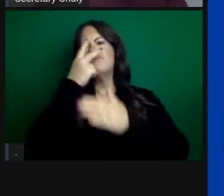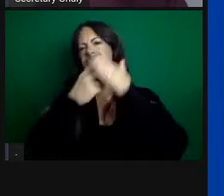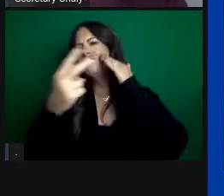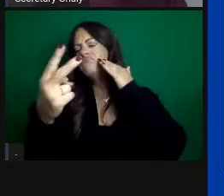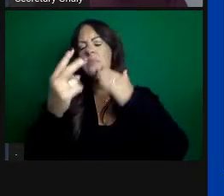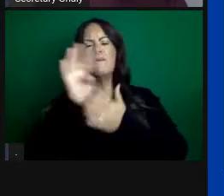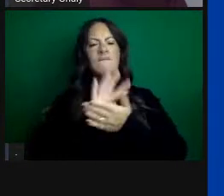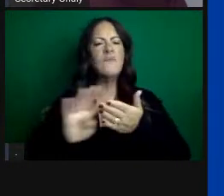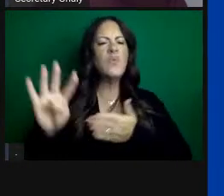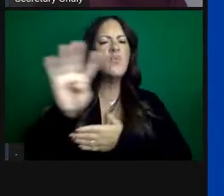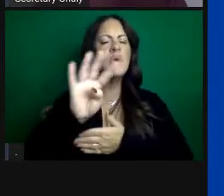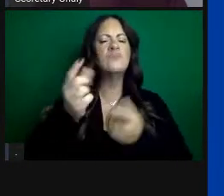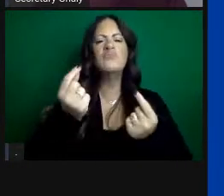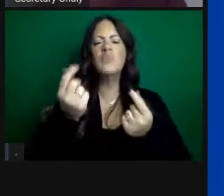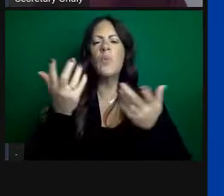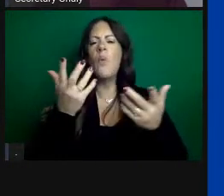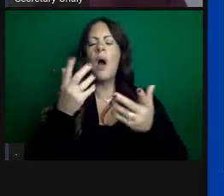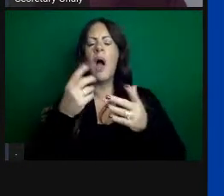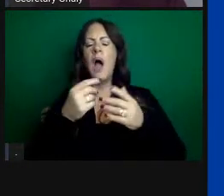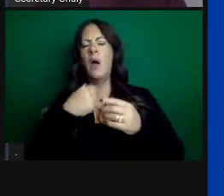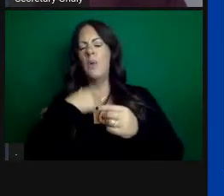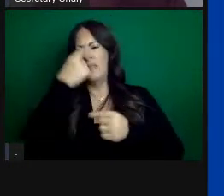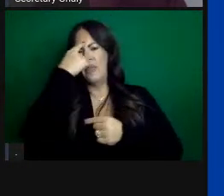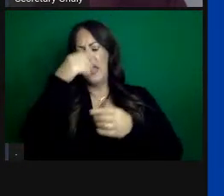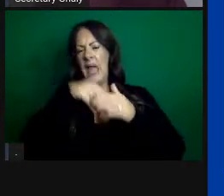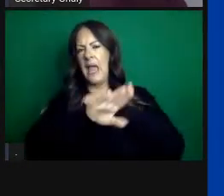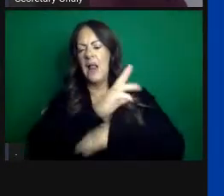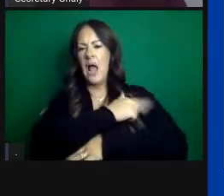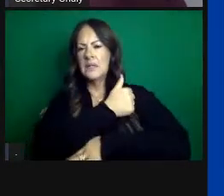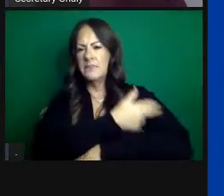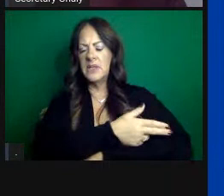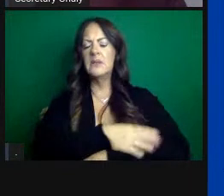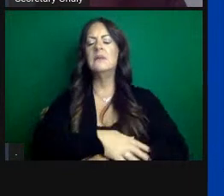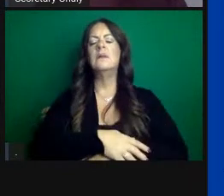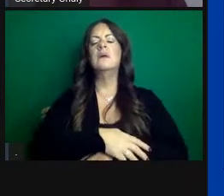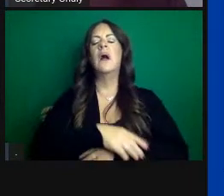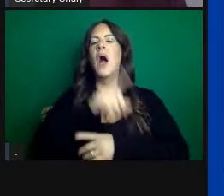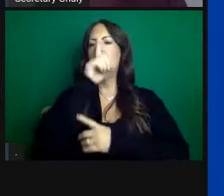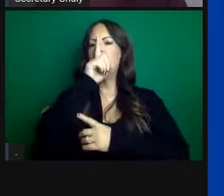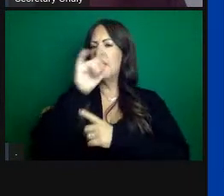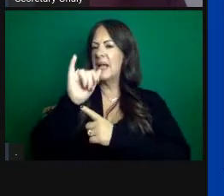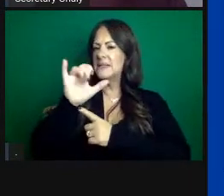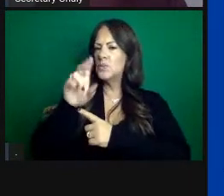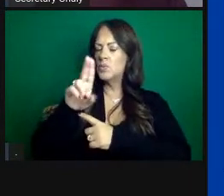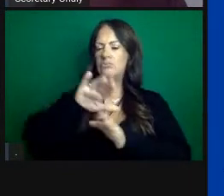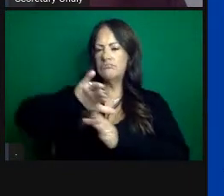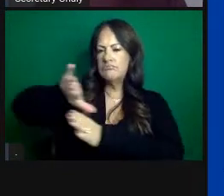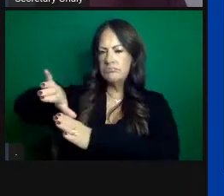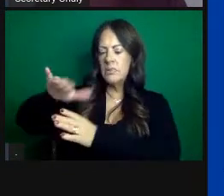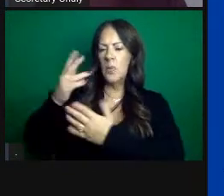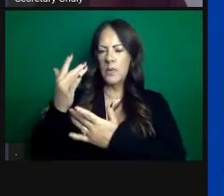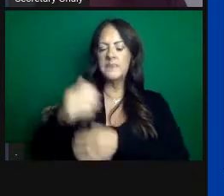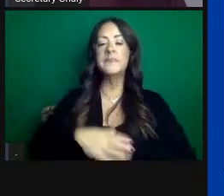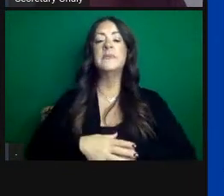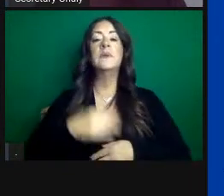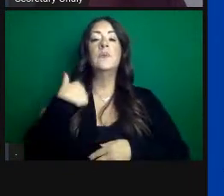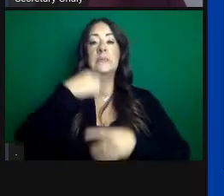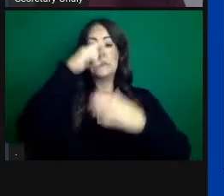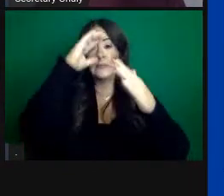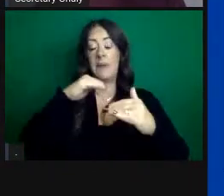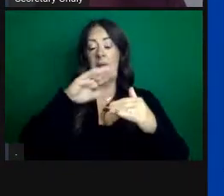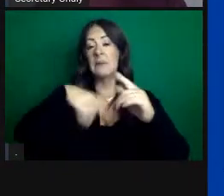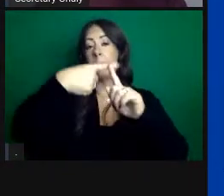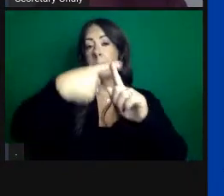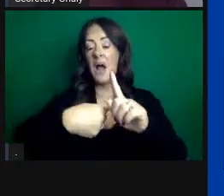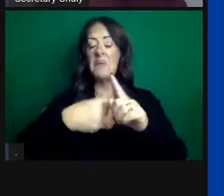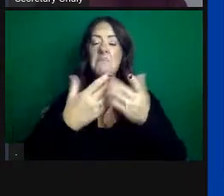out, our total hospitalizations. This is not the ICU projections. I'll get to that next. We're anticipating that 30 days from now, so on